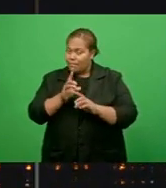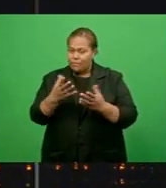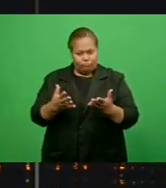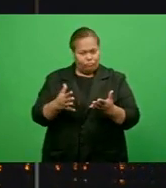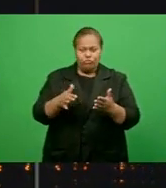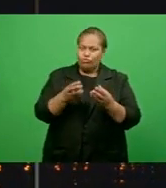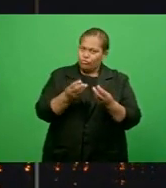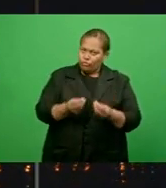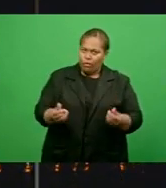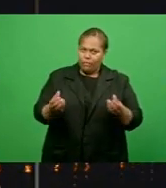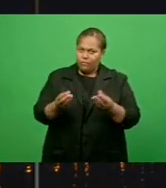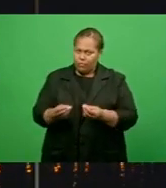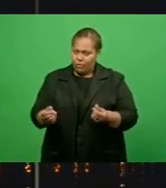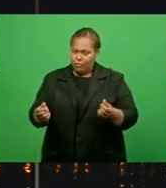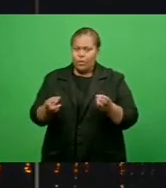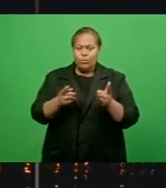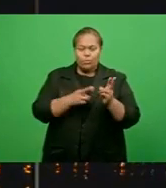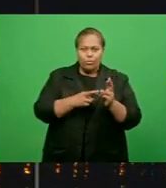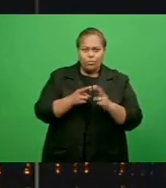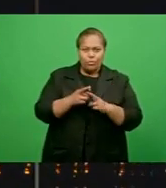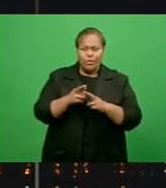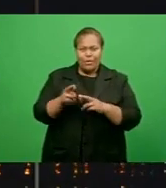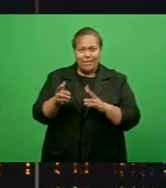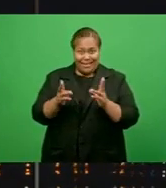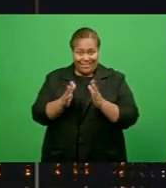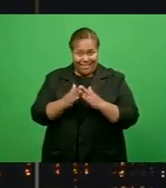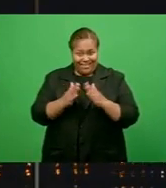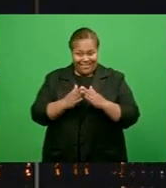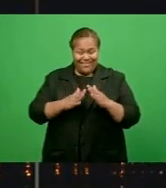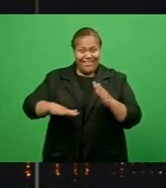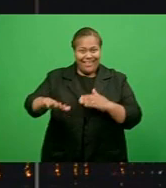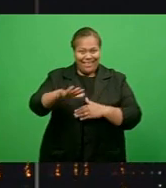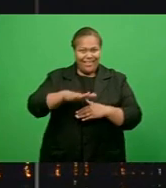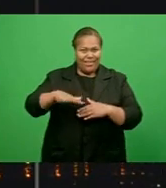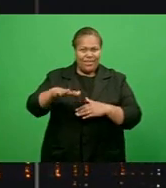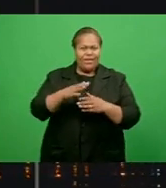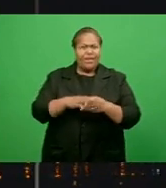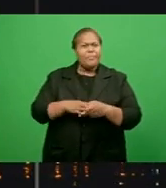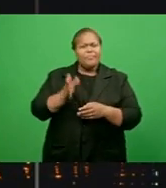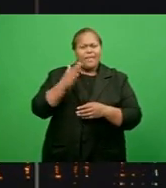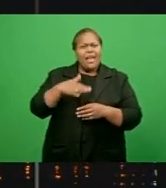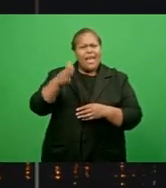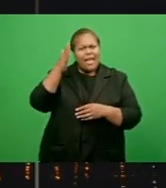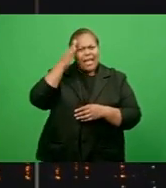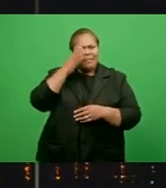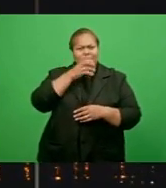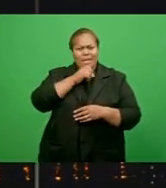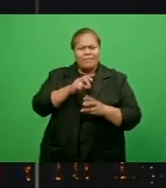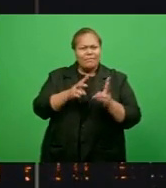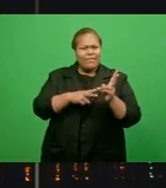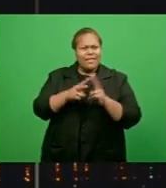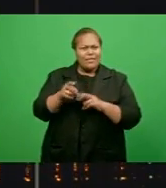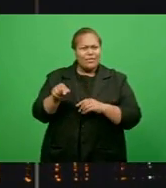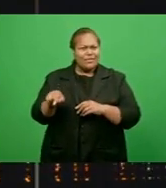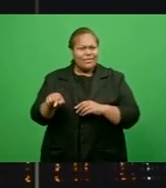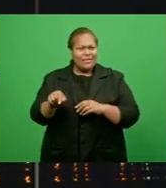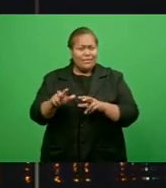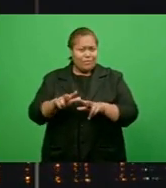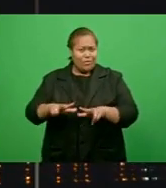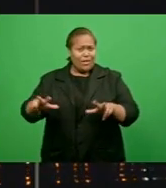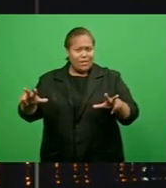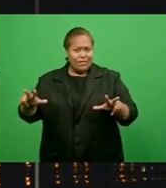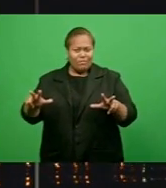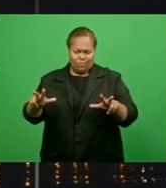urban areas. Tomasi Moli, the Turangani Koro from Naivindamu village in Maduata, highlighted that a number of developments have